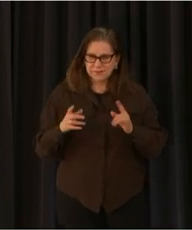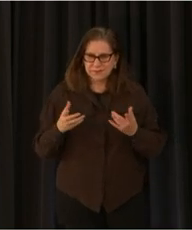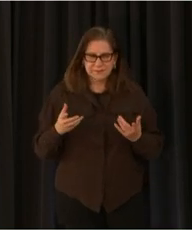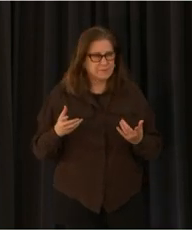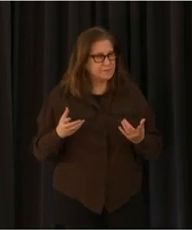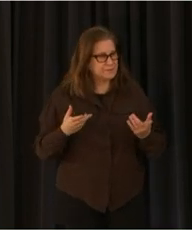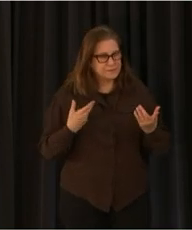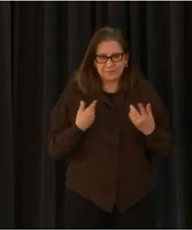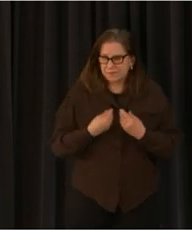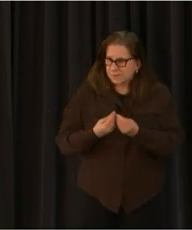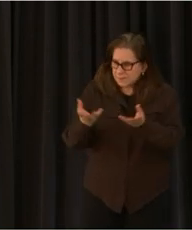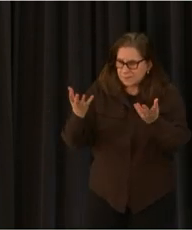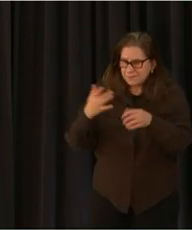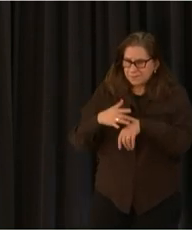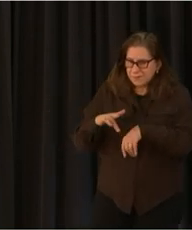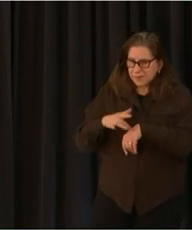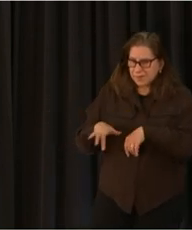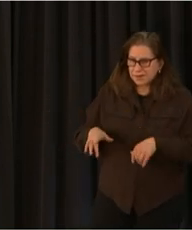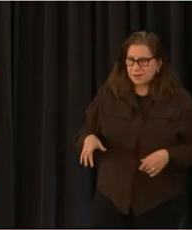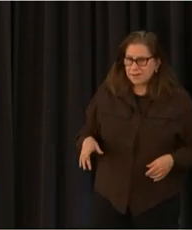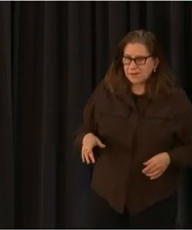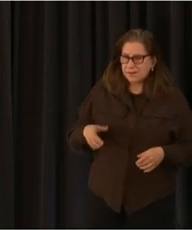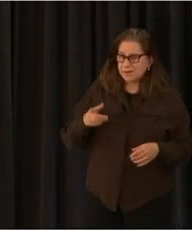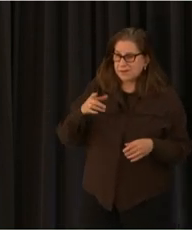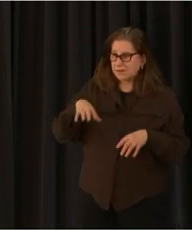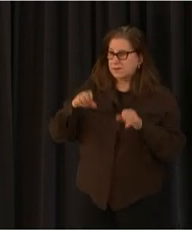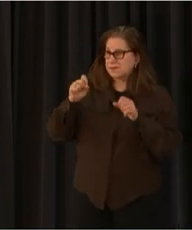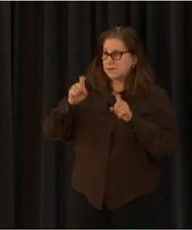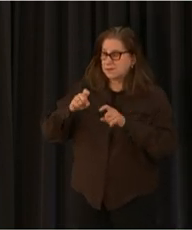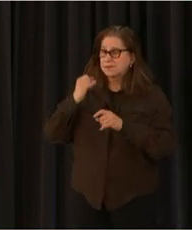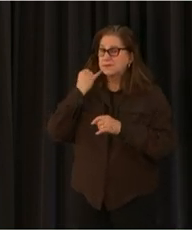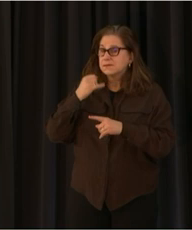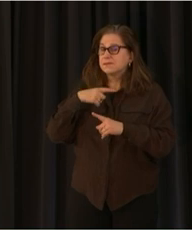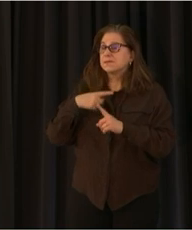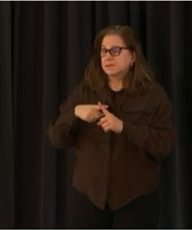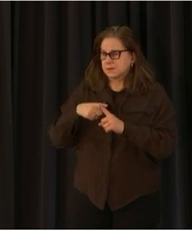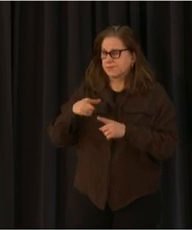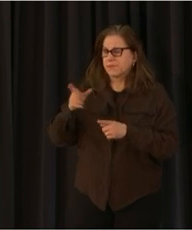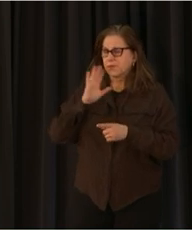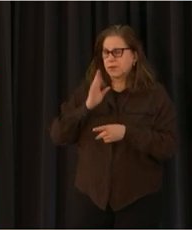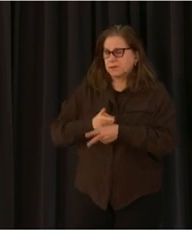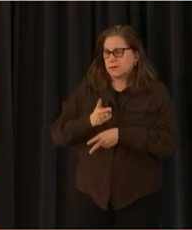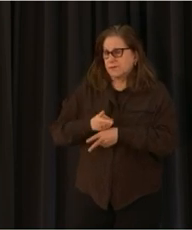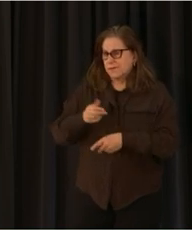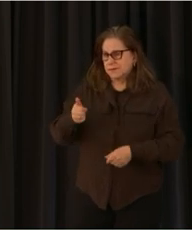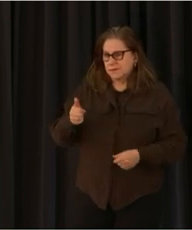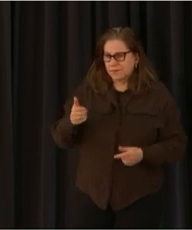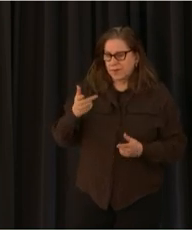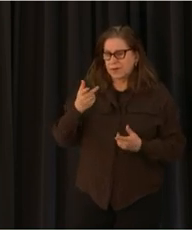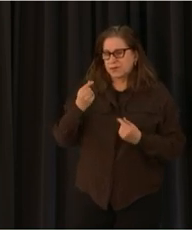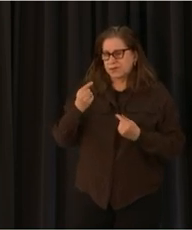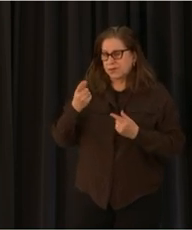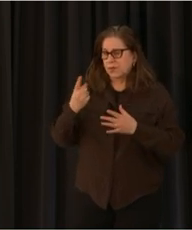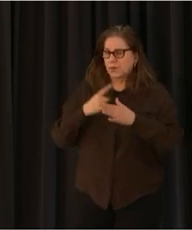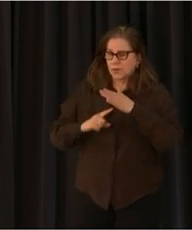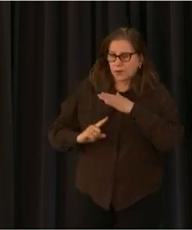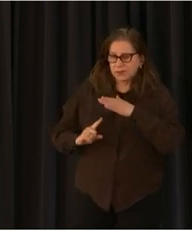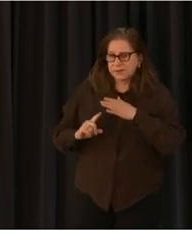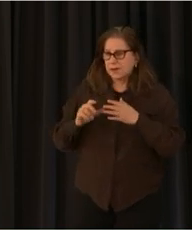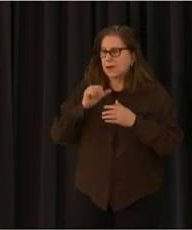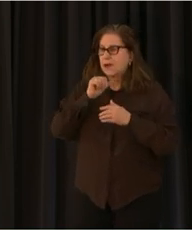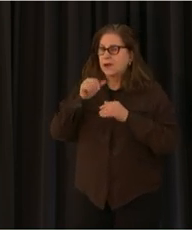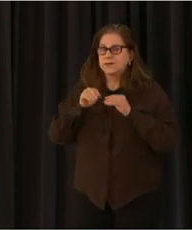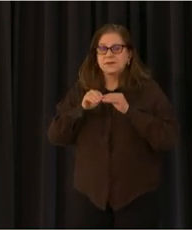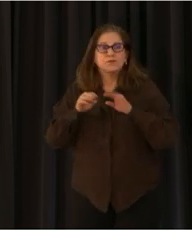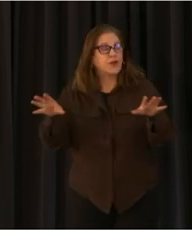to isolate them. If they have a positive test, identify their close contacts, have those individuals be quarantined and not